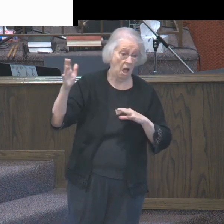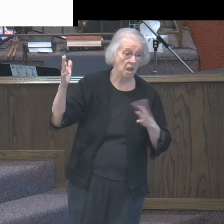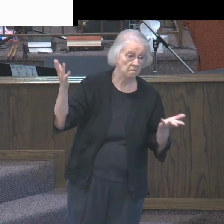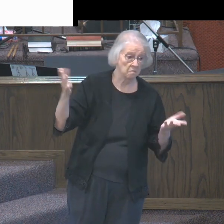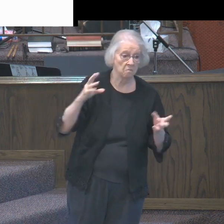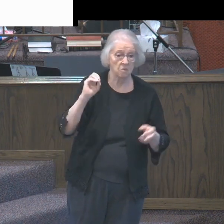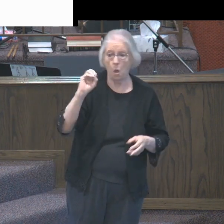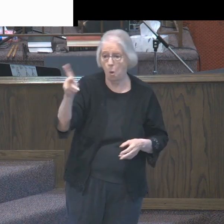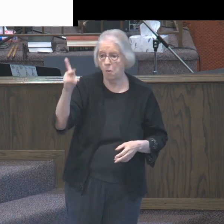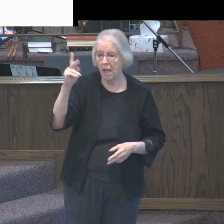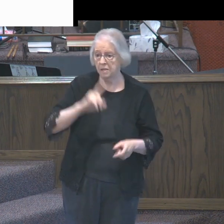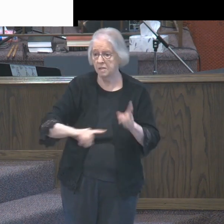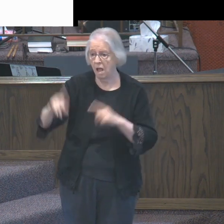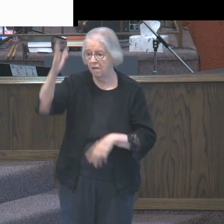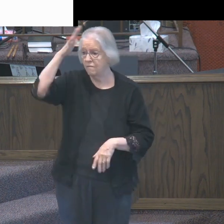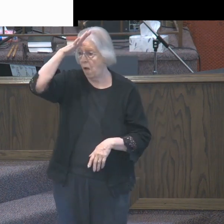who art in heaven.